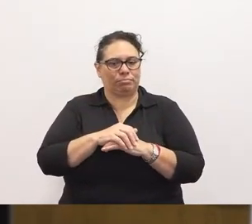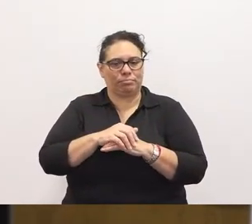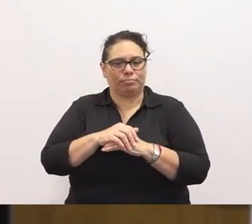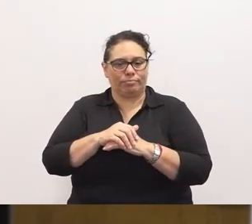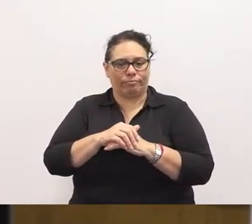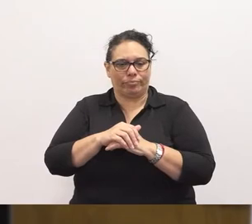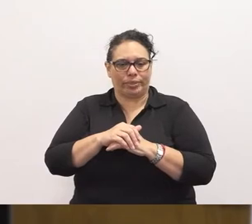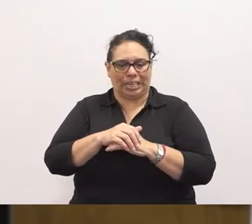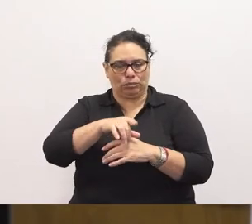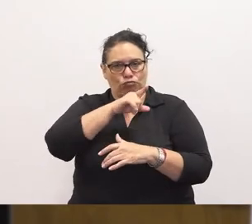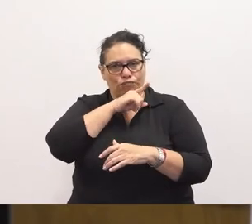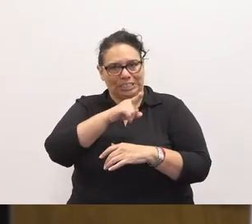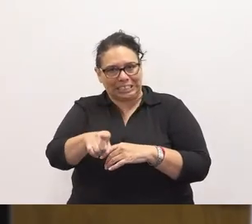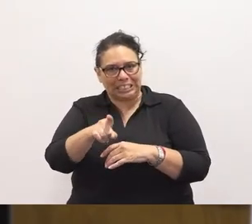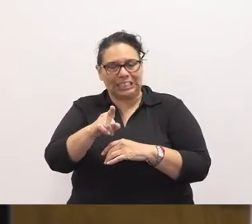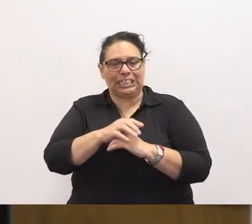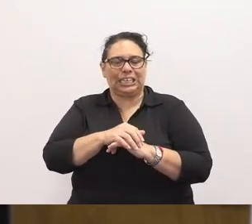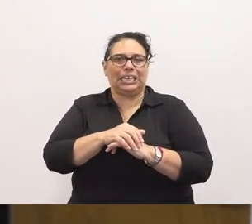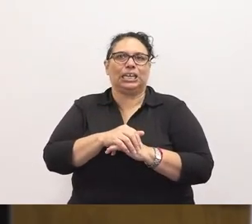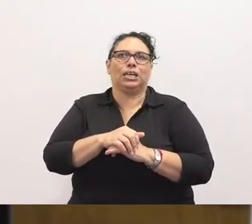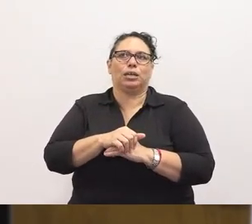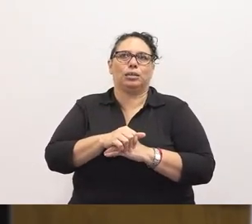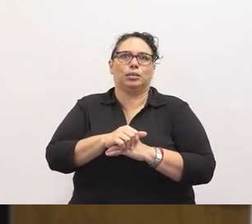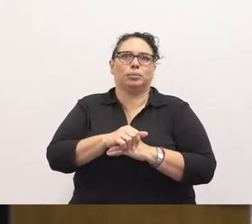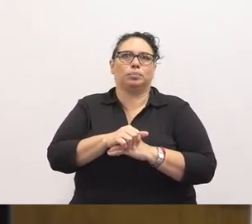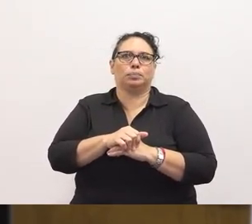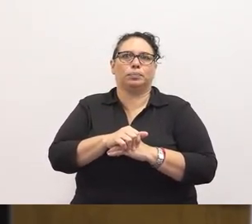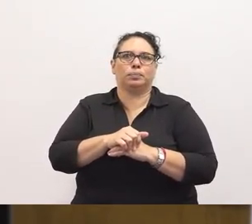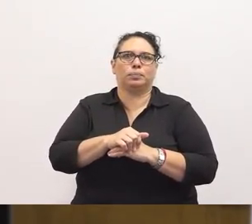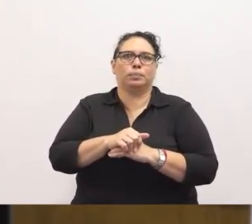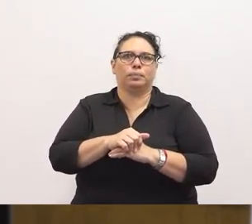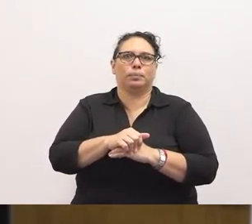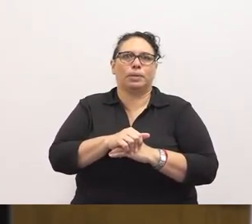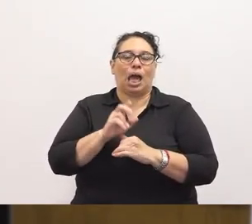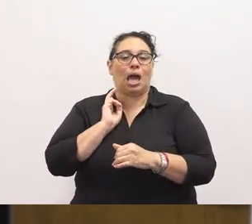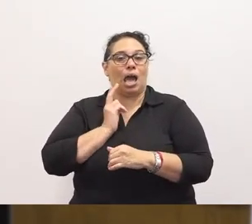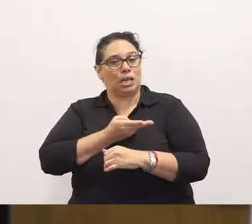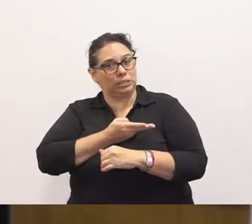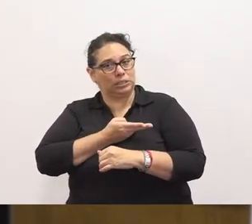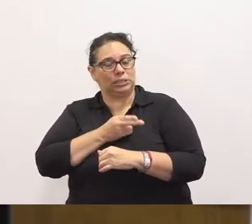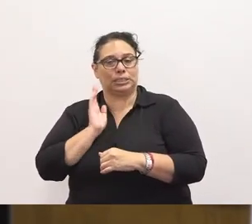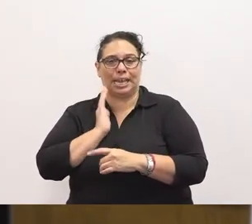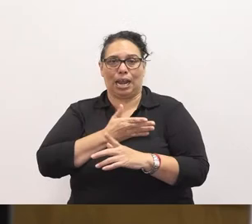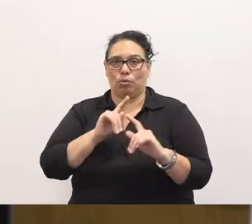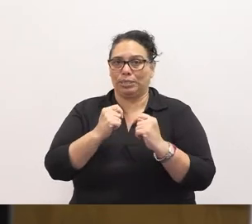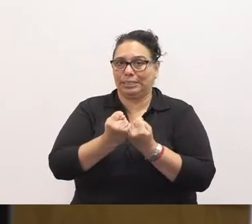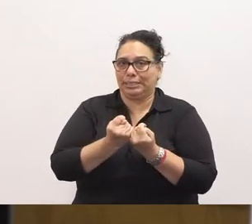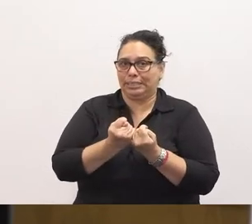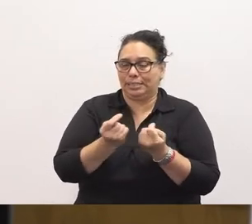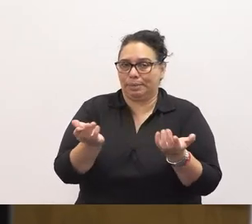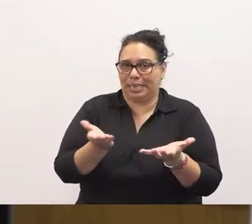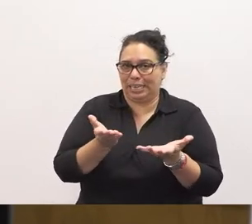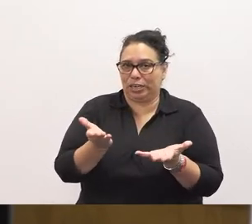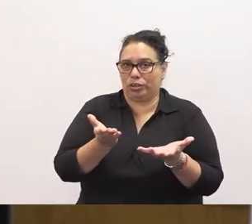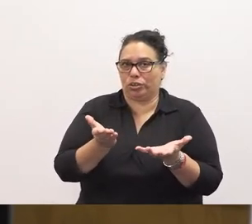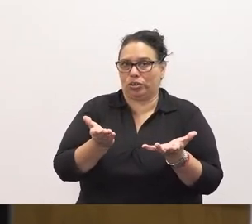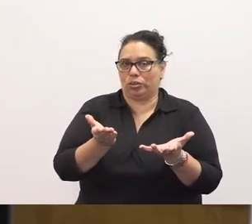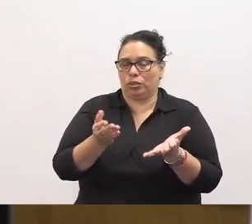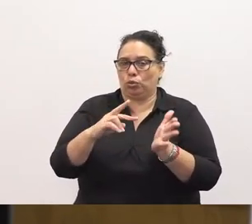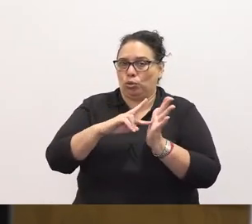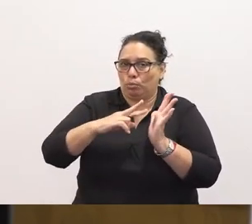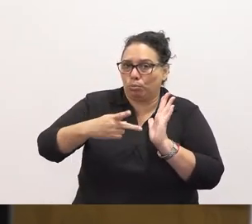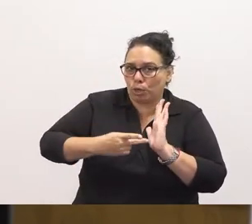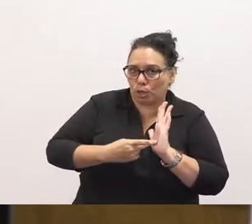is really holding both us and our team here to the tried and true